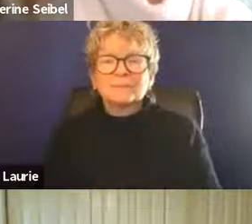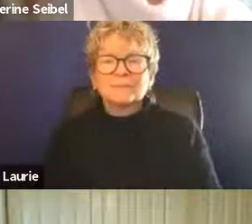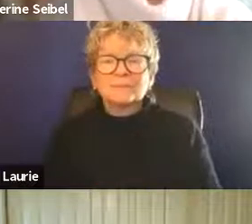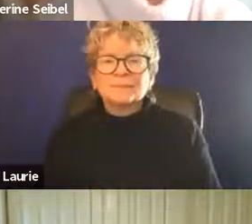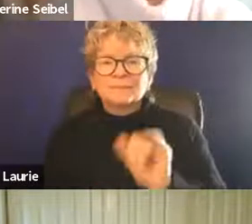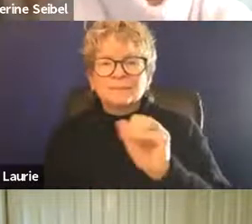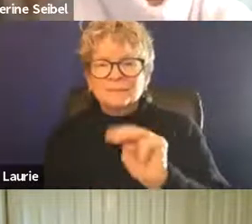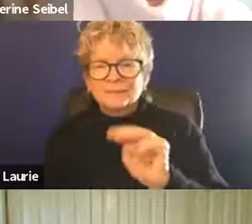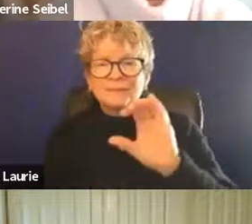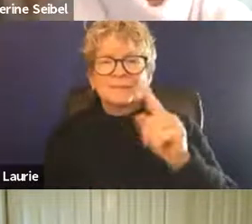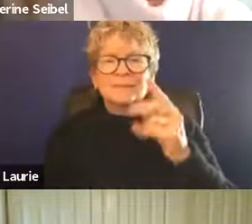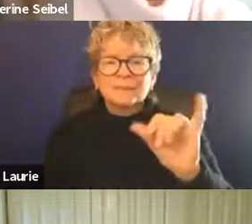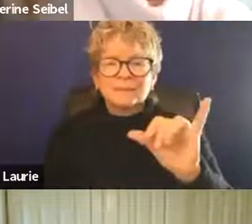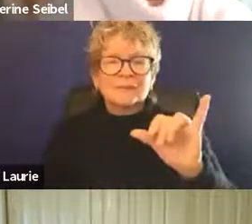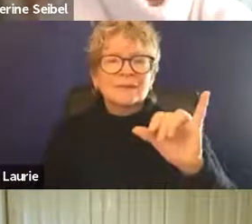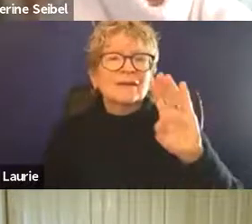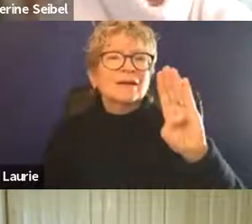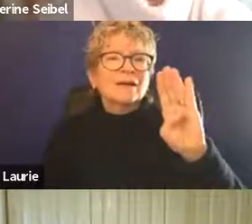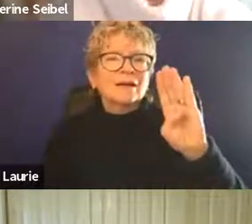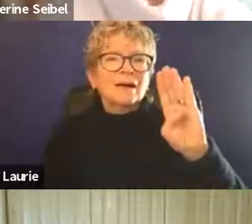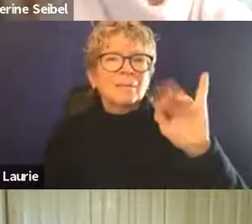Jim and Kathy and Bipasha, for